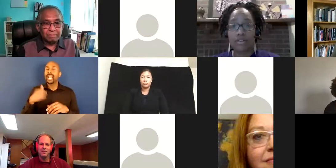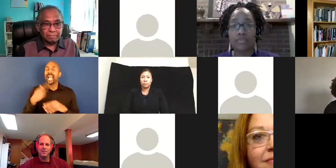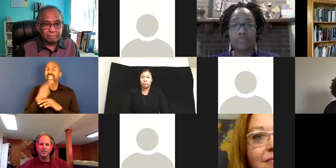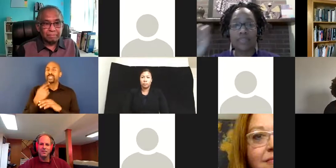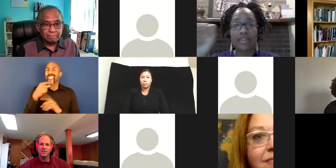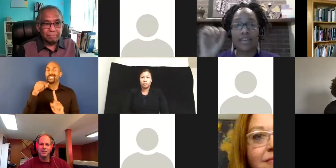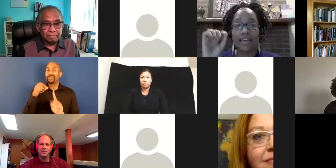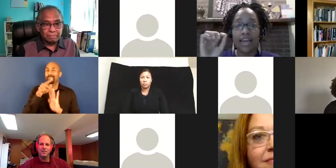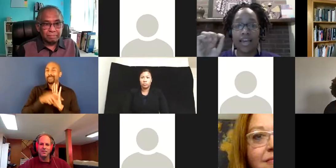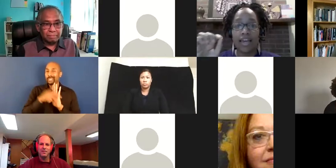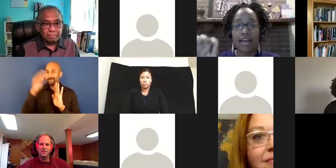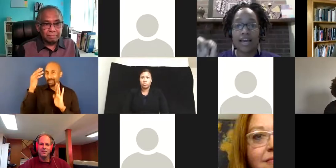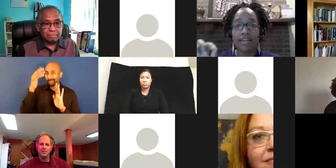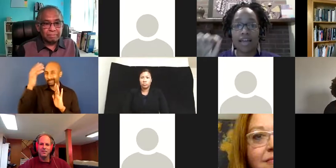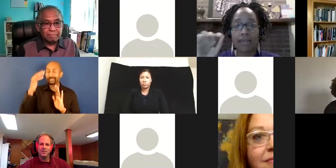word.